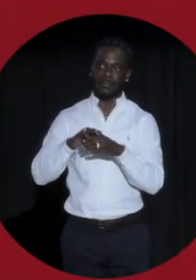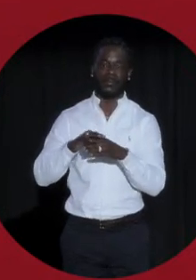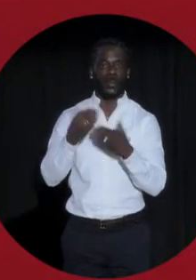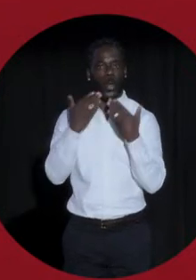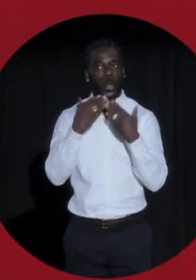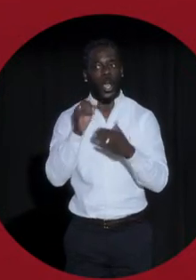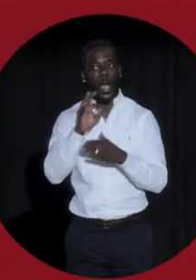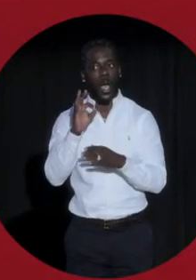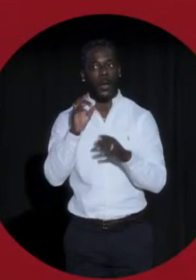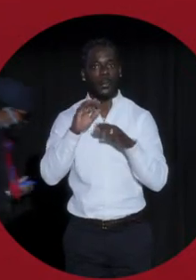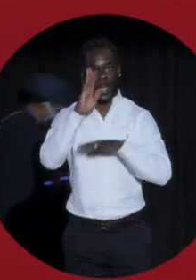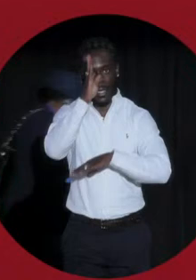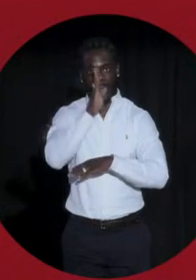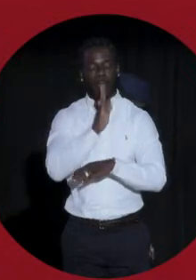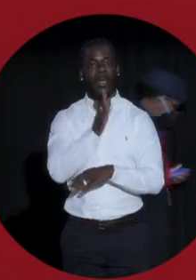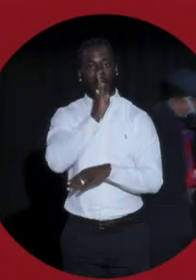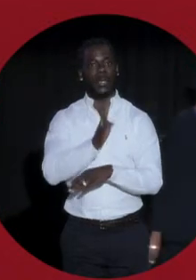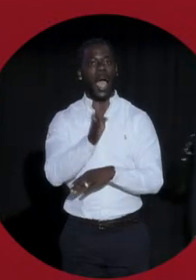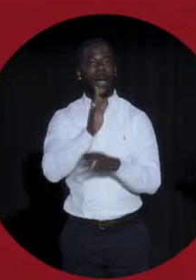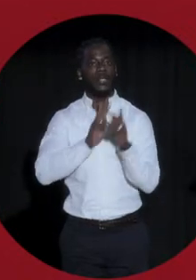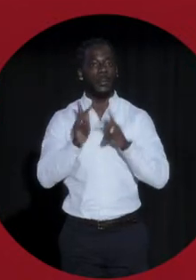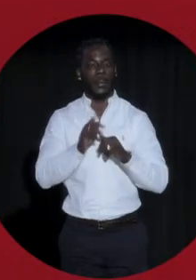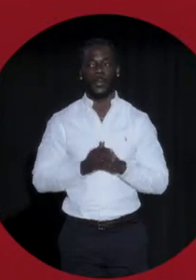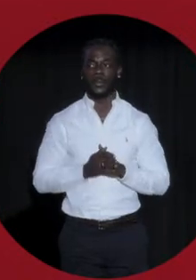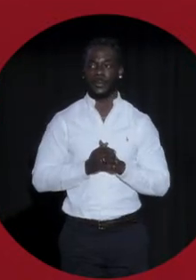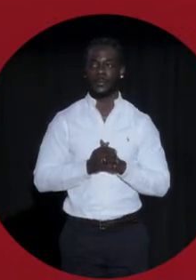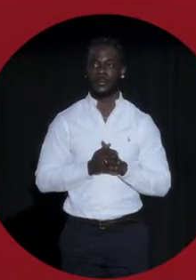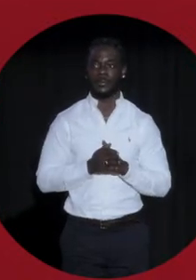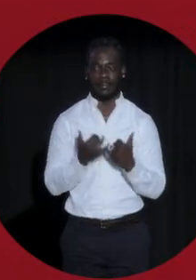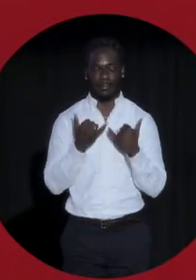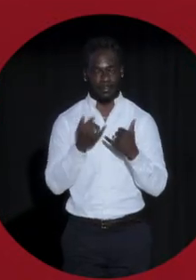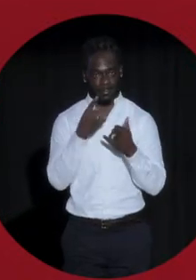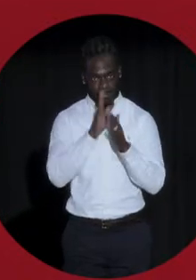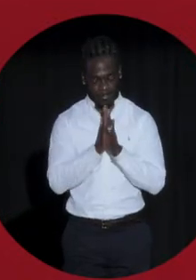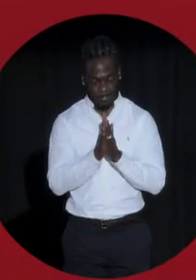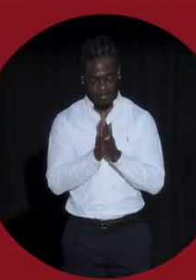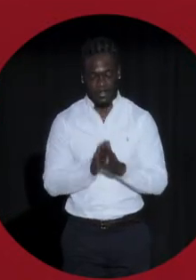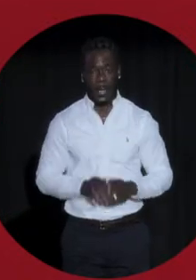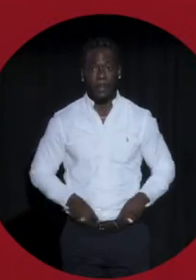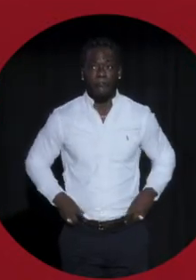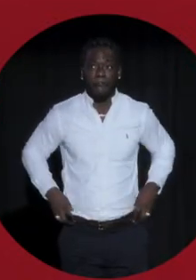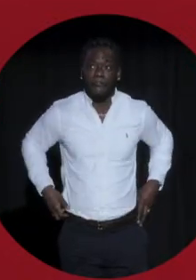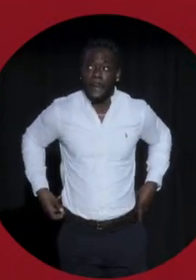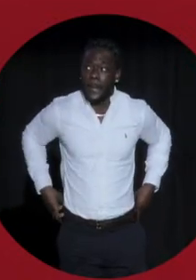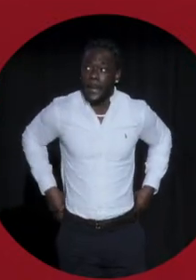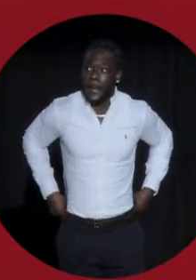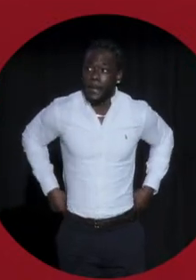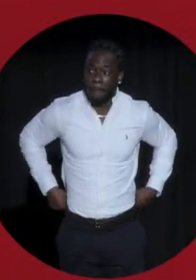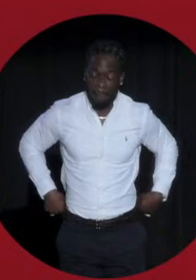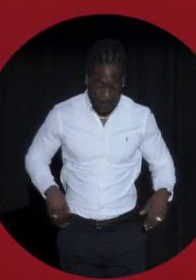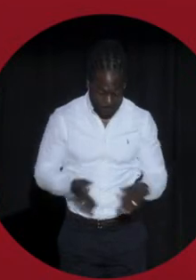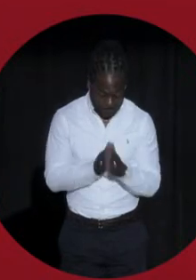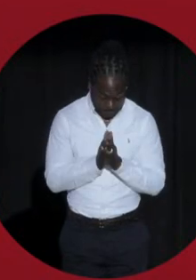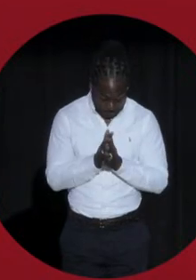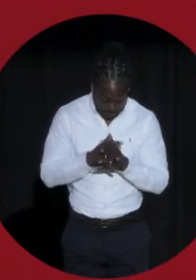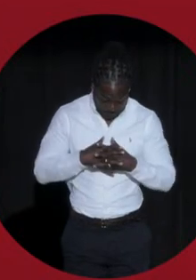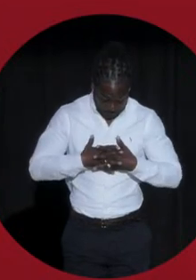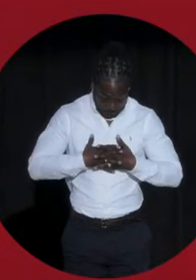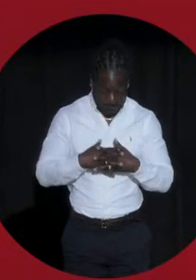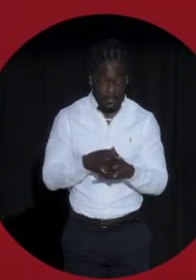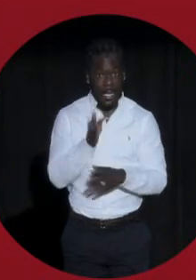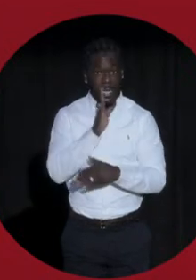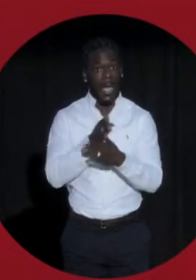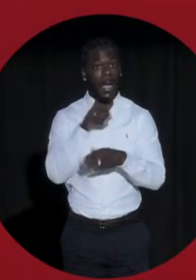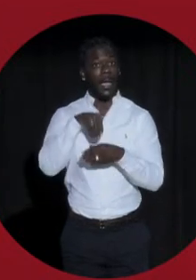people. With that, let us pray. God in heaven, it is a